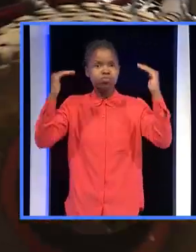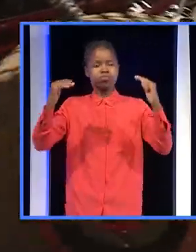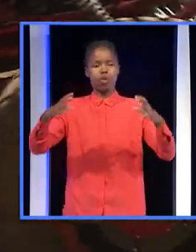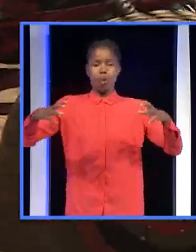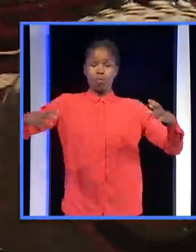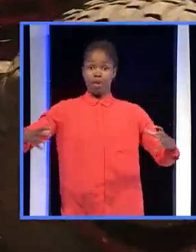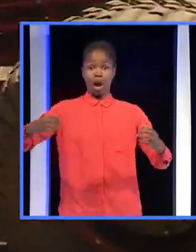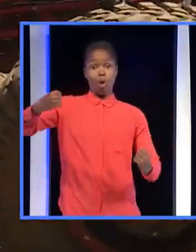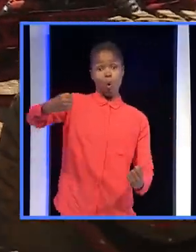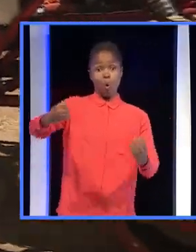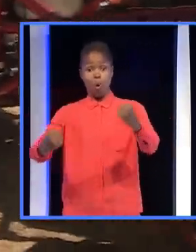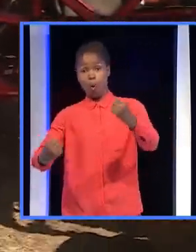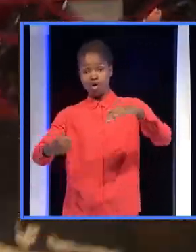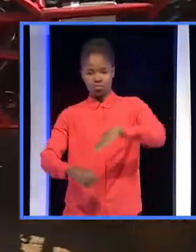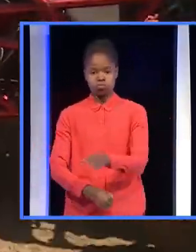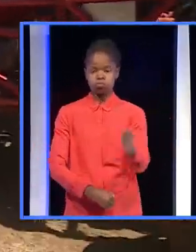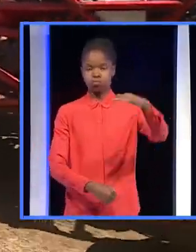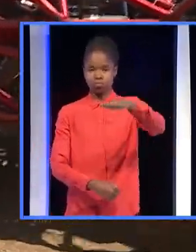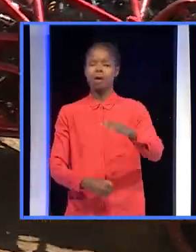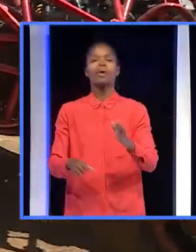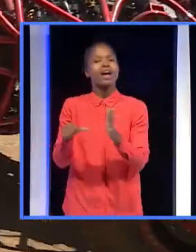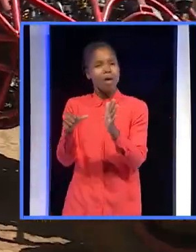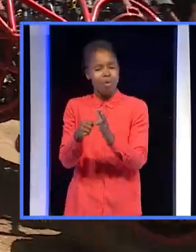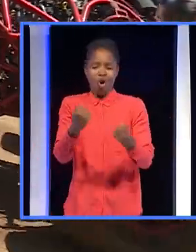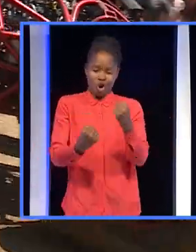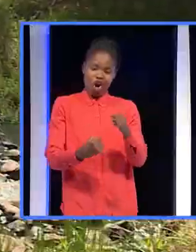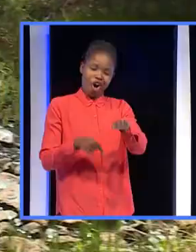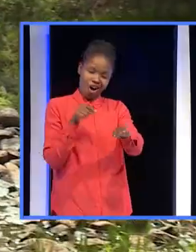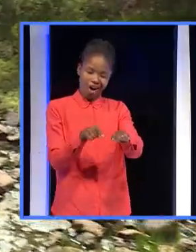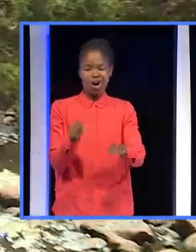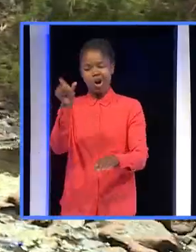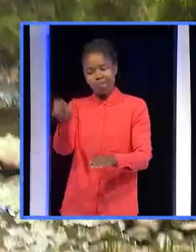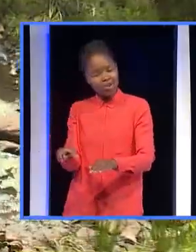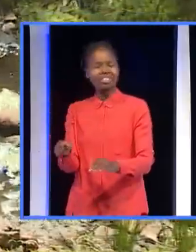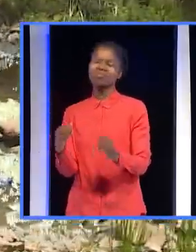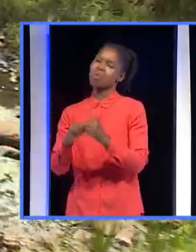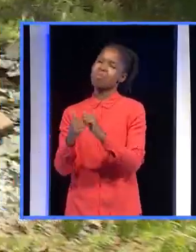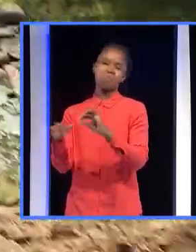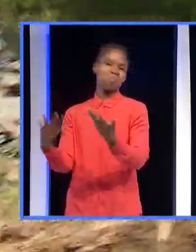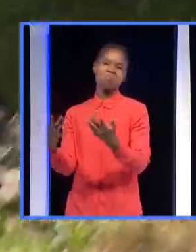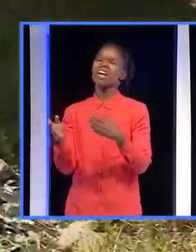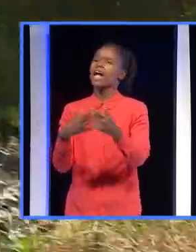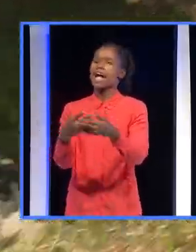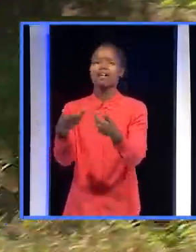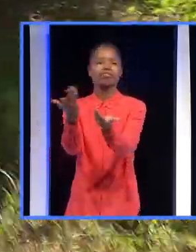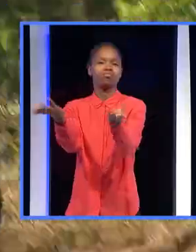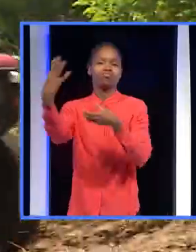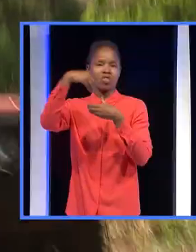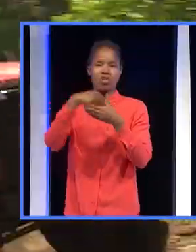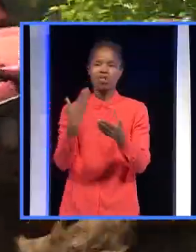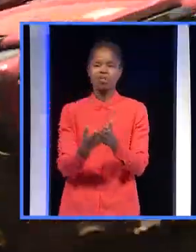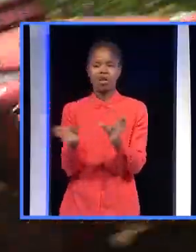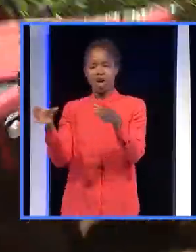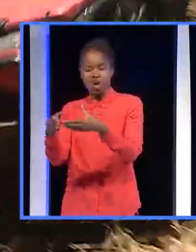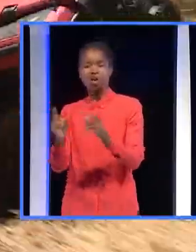can say that. So it's the car, it's not the person. So for myself, there is no disability class or whatever